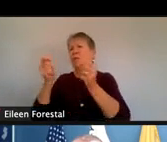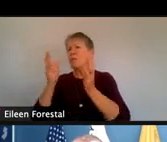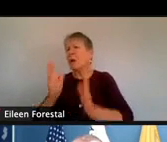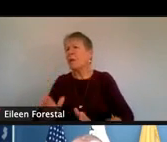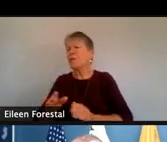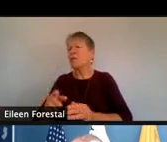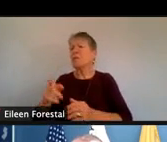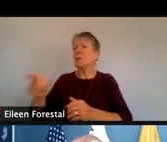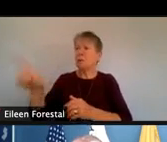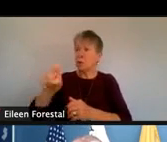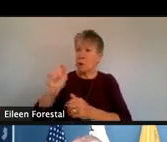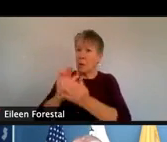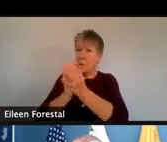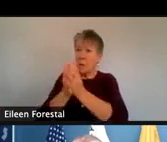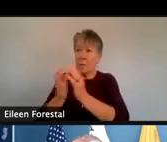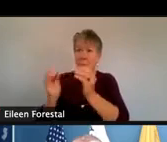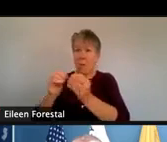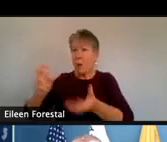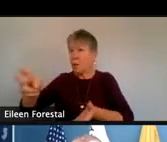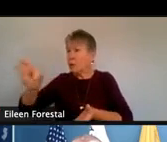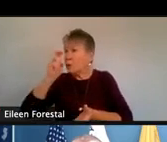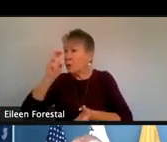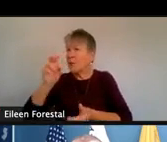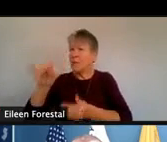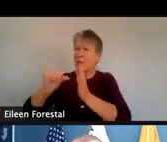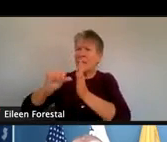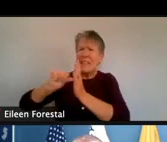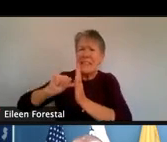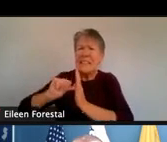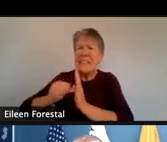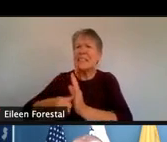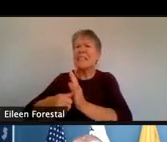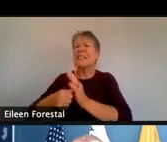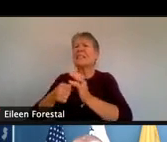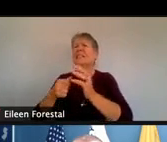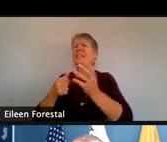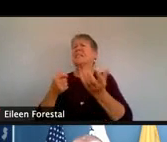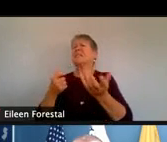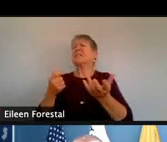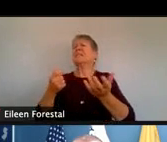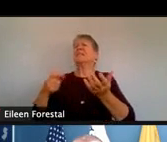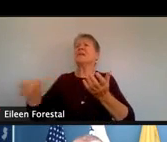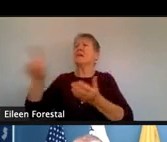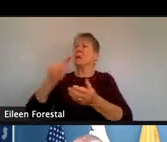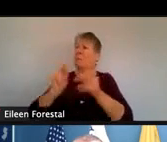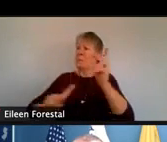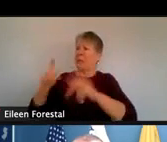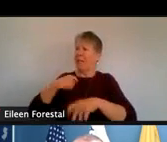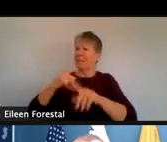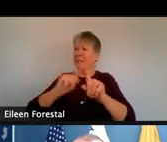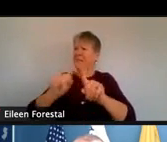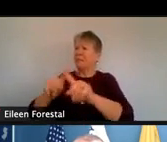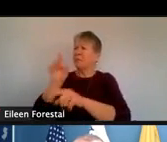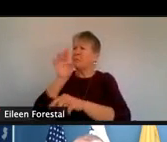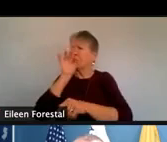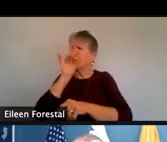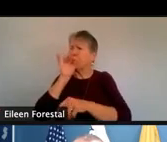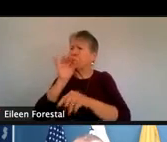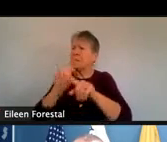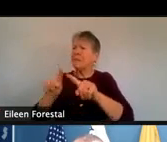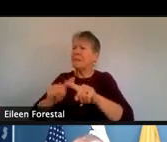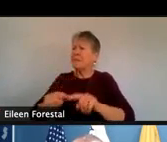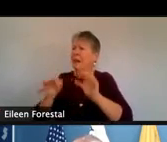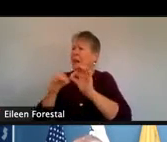in cross languages. And that is, those are the areas that we've been focused